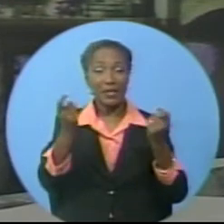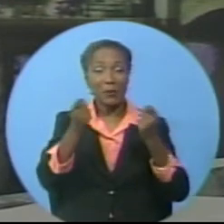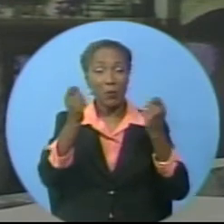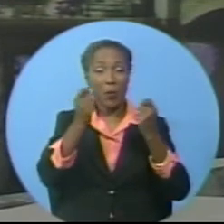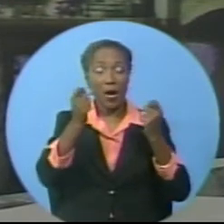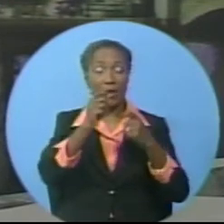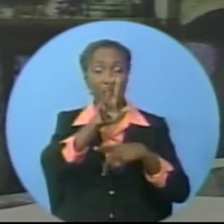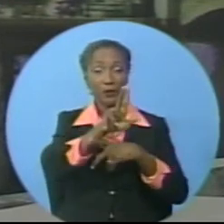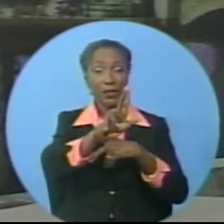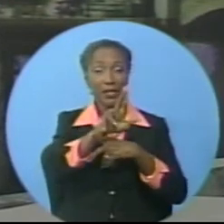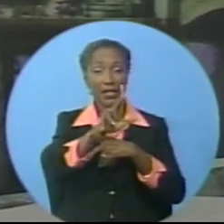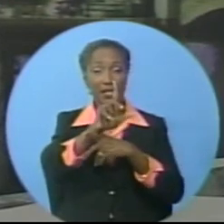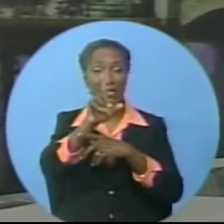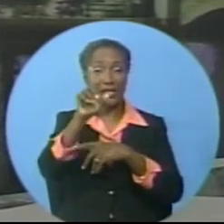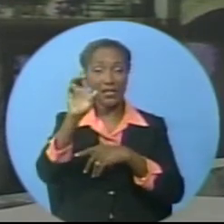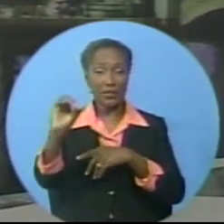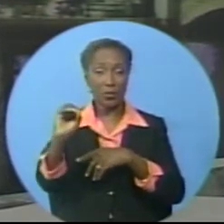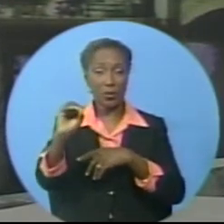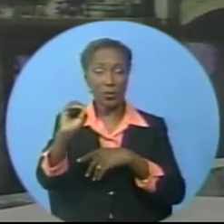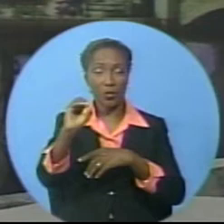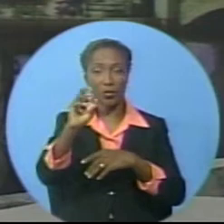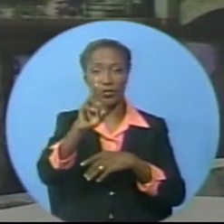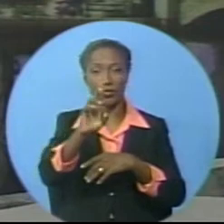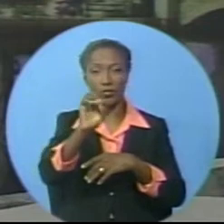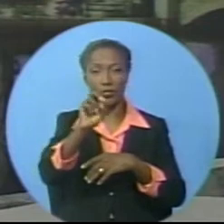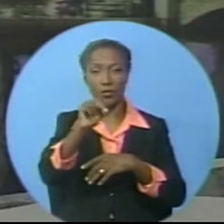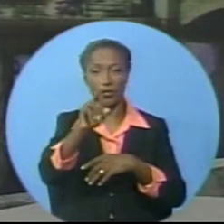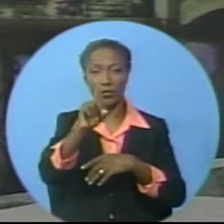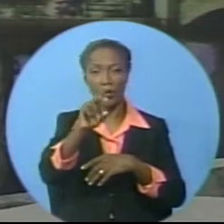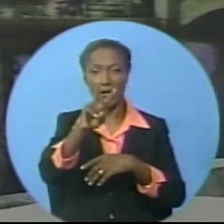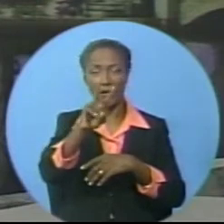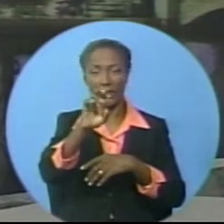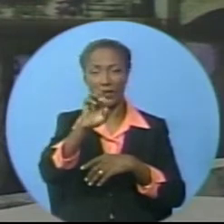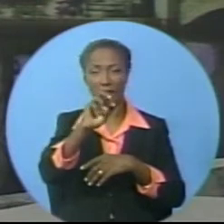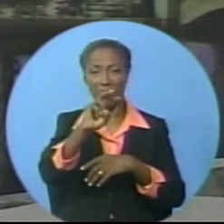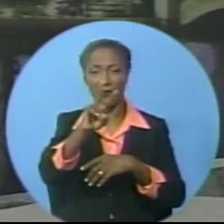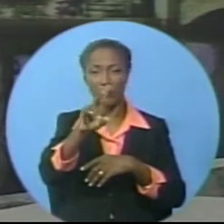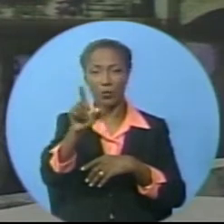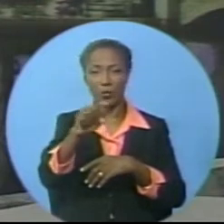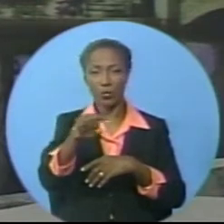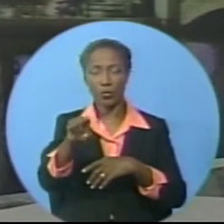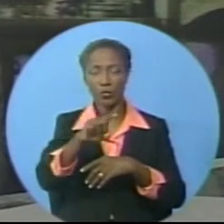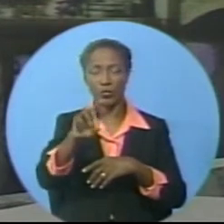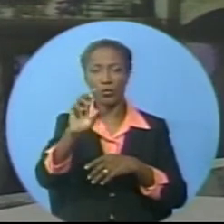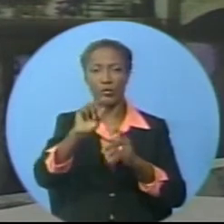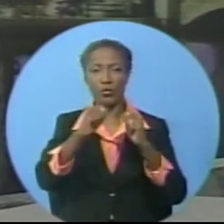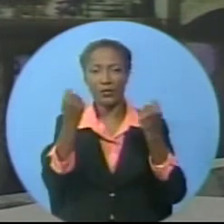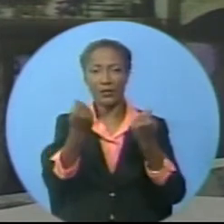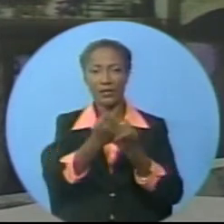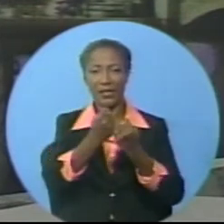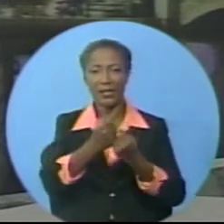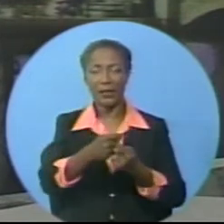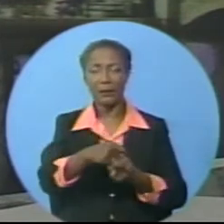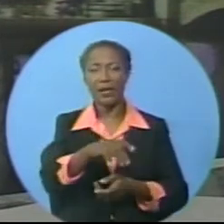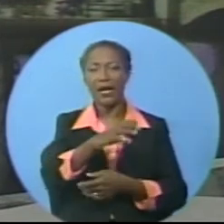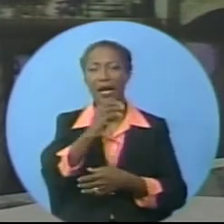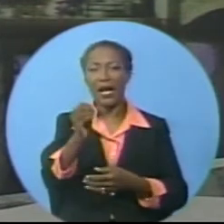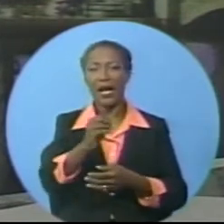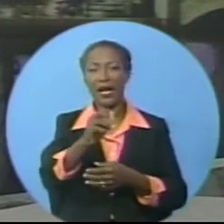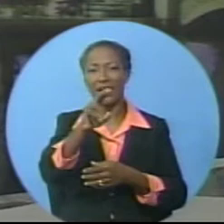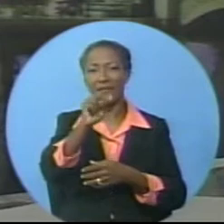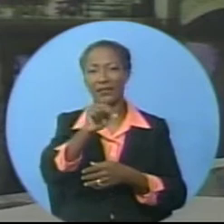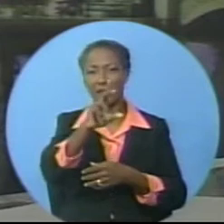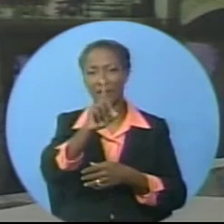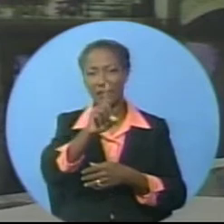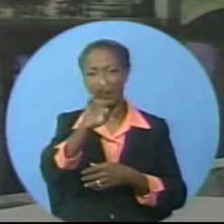the Digicel BFA Premier League continued last night at the Wildy AstroTurf, and they were helped when Notre Dame and Belfield played to a